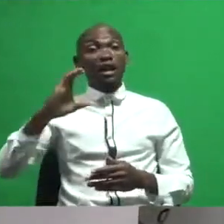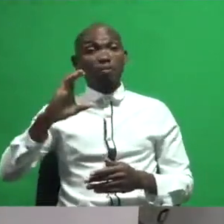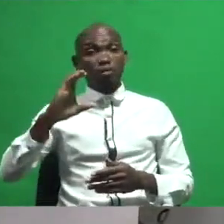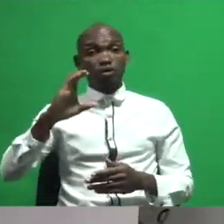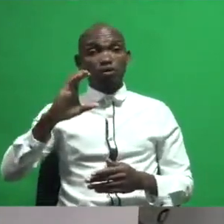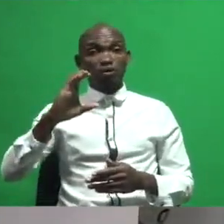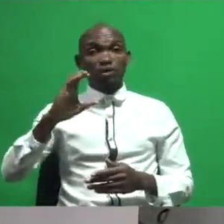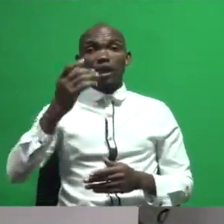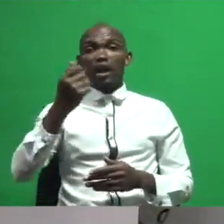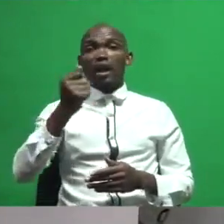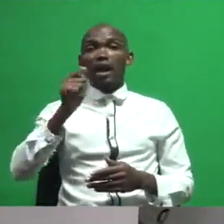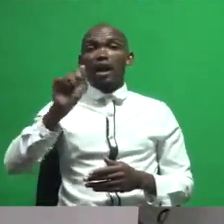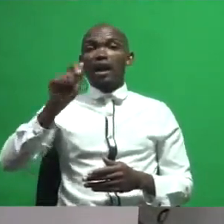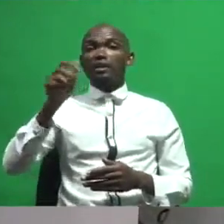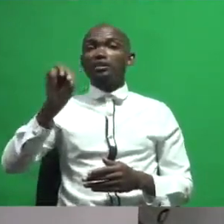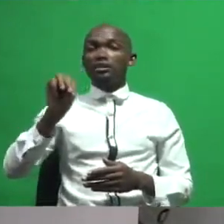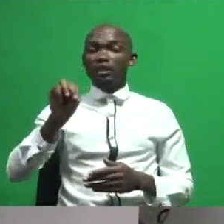5 carbon atoms.